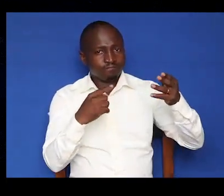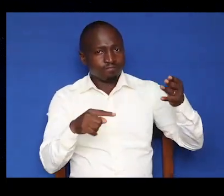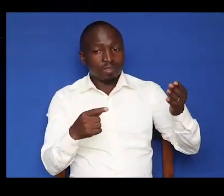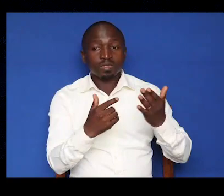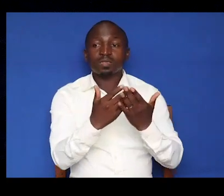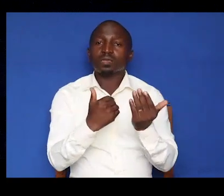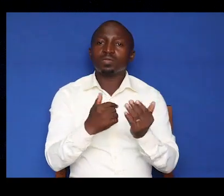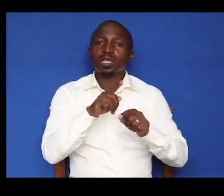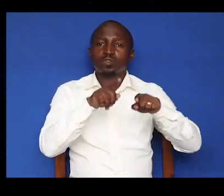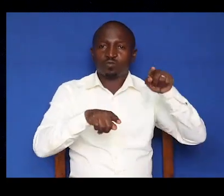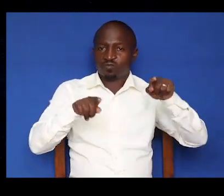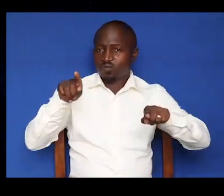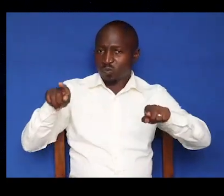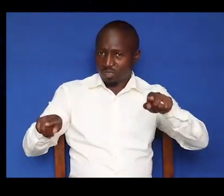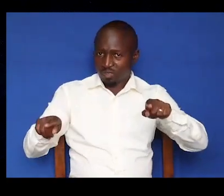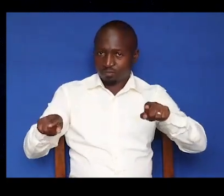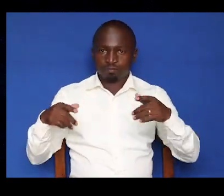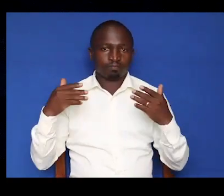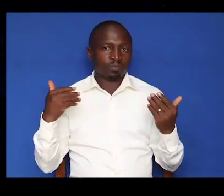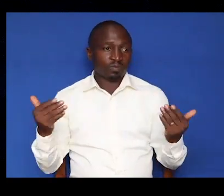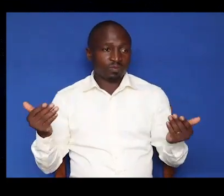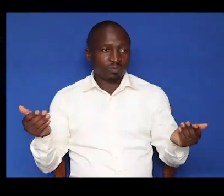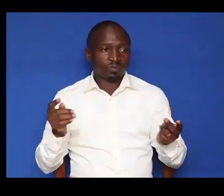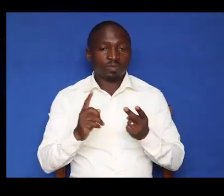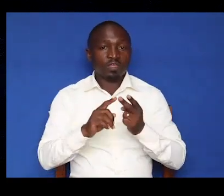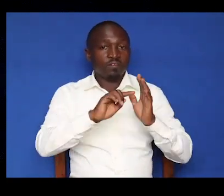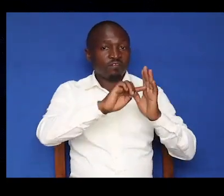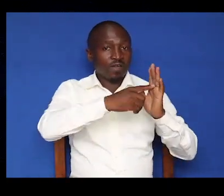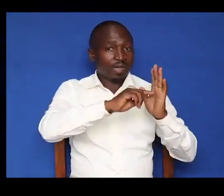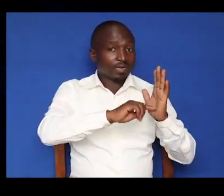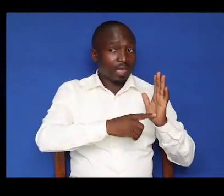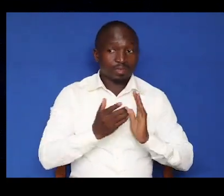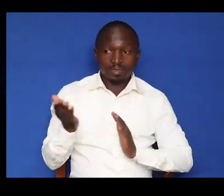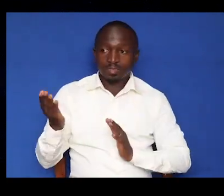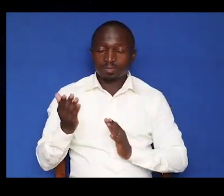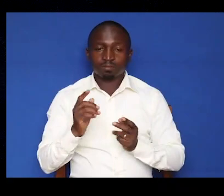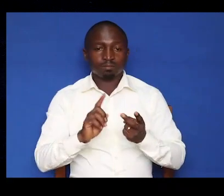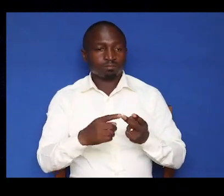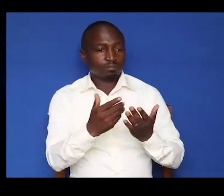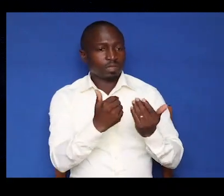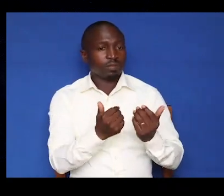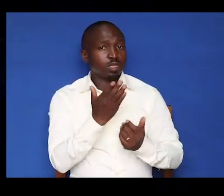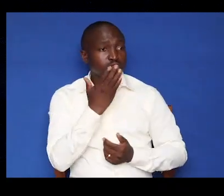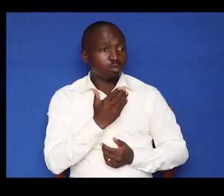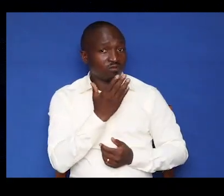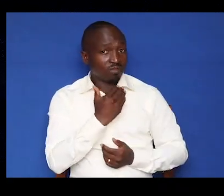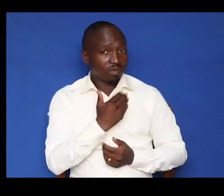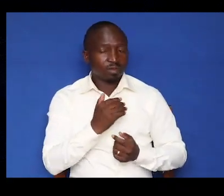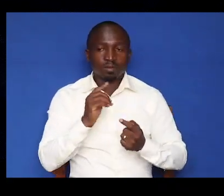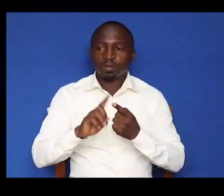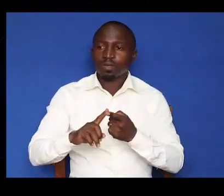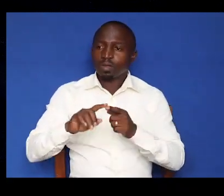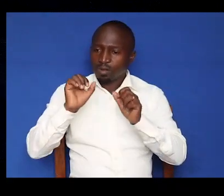make variation. And therefore, the factors for salinity variation should